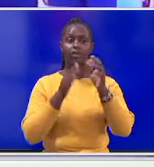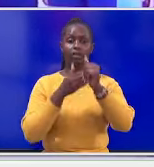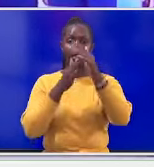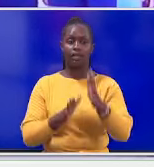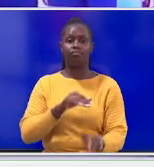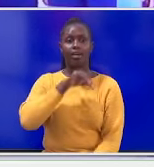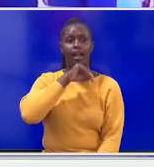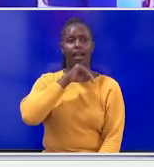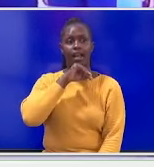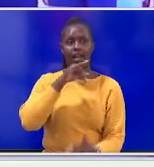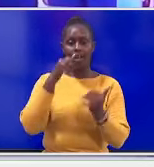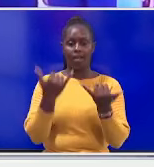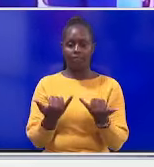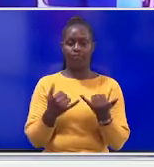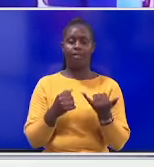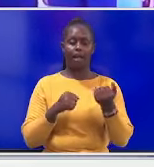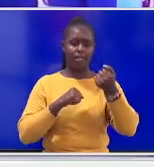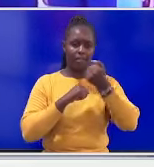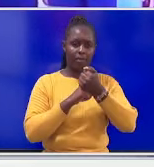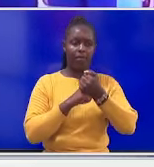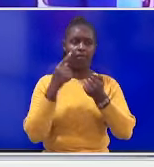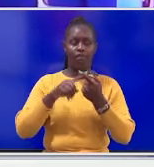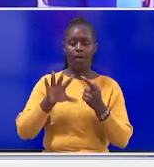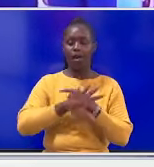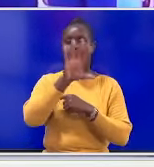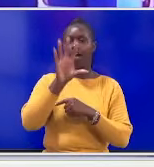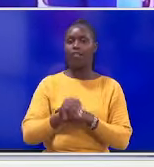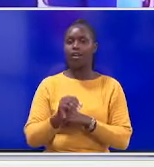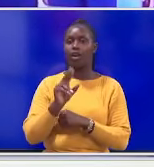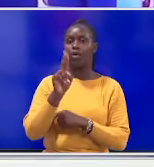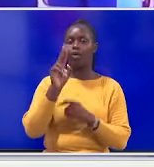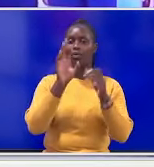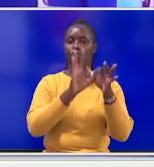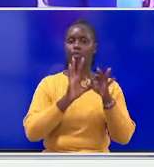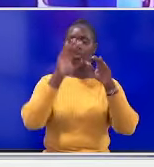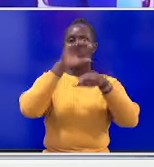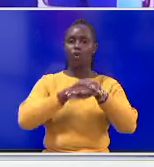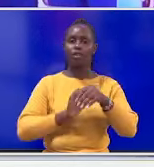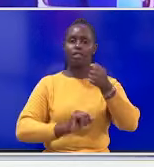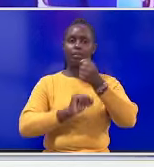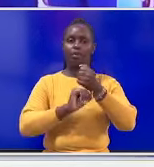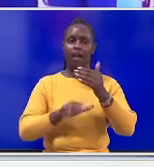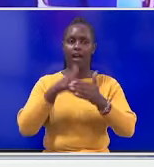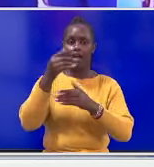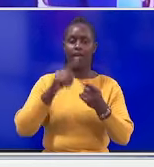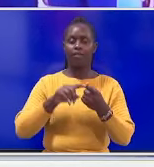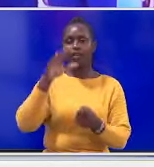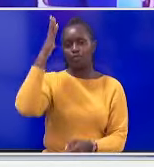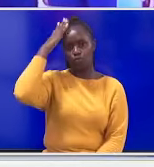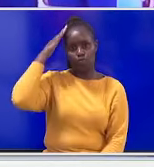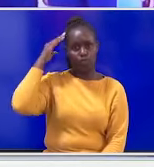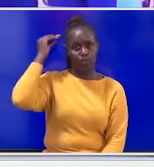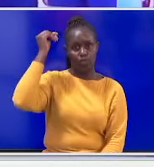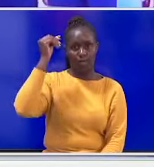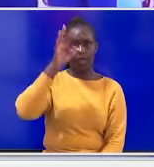Odinga's candidacy for the African Union Commission chairmanship received a major boost on Friday after Somalia former Foreign Affairs